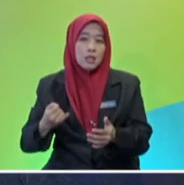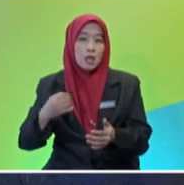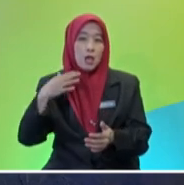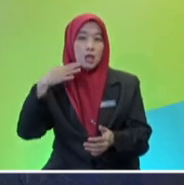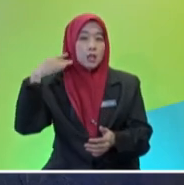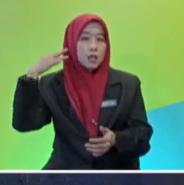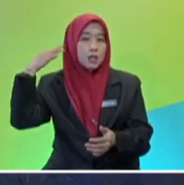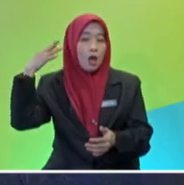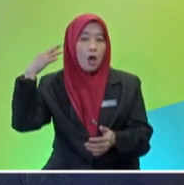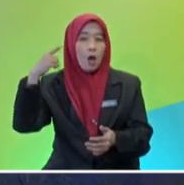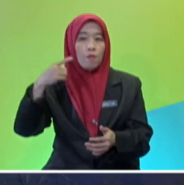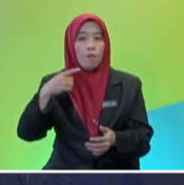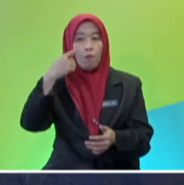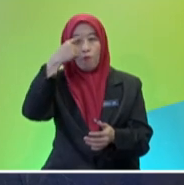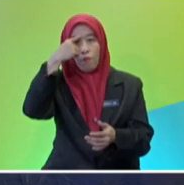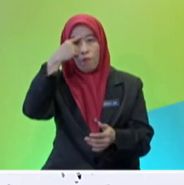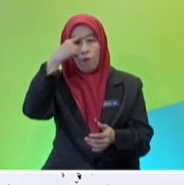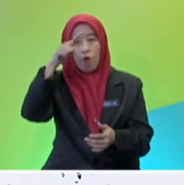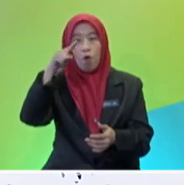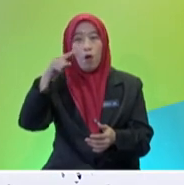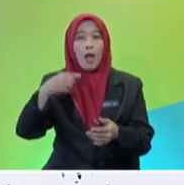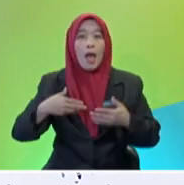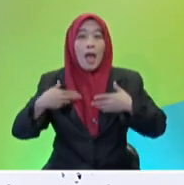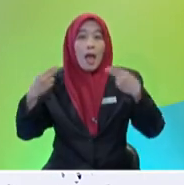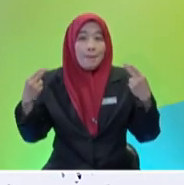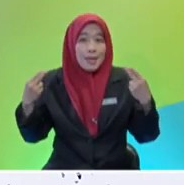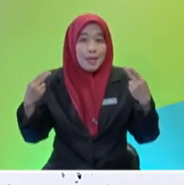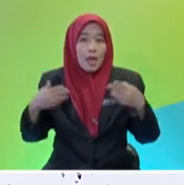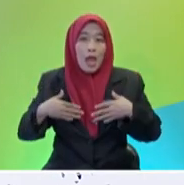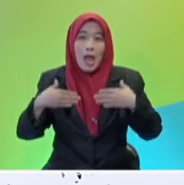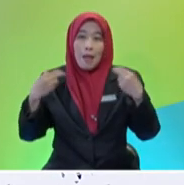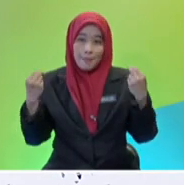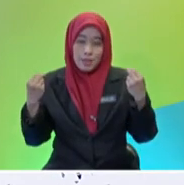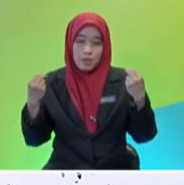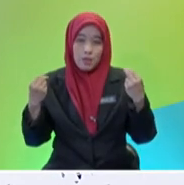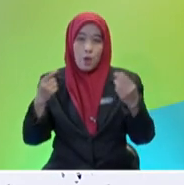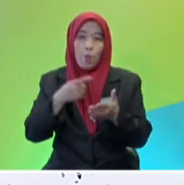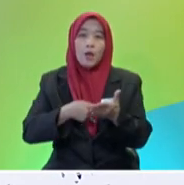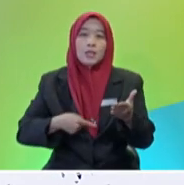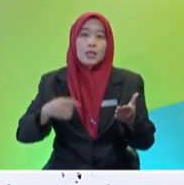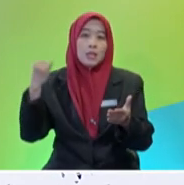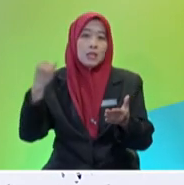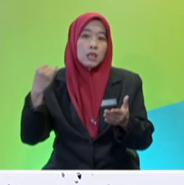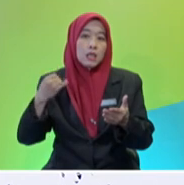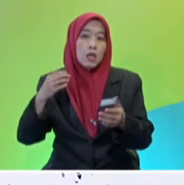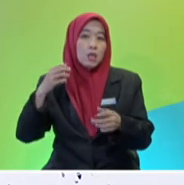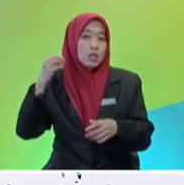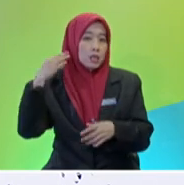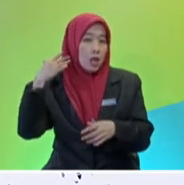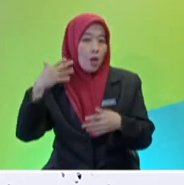for happy? Happy. Listen carefully. Happy. So what is the initial sound for